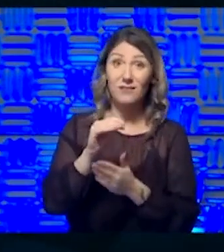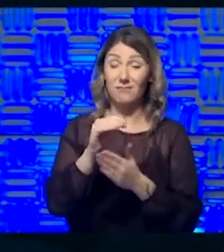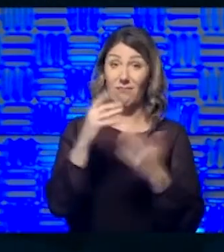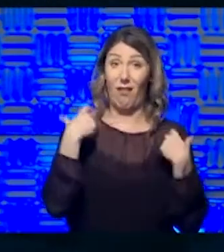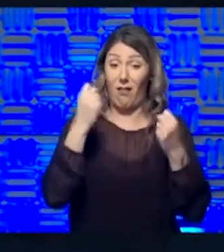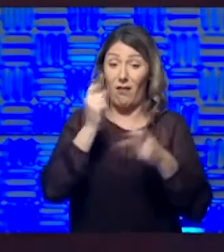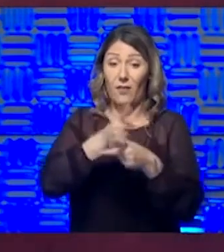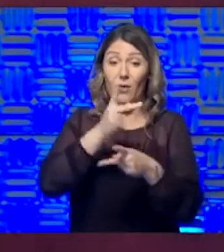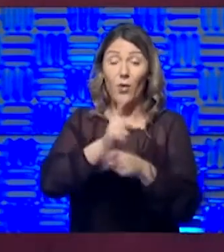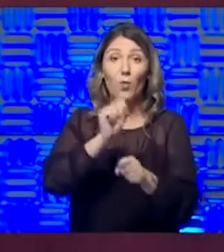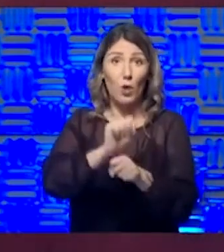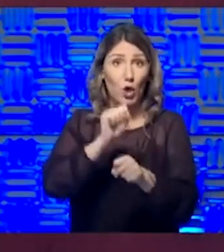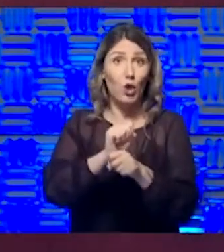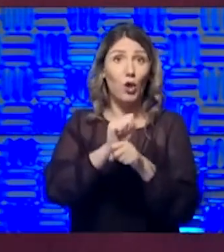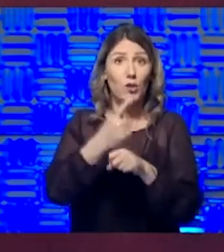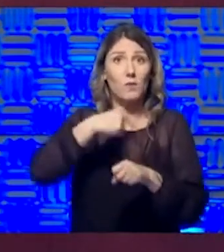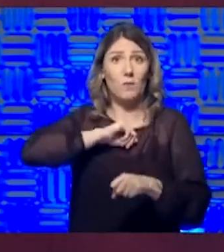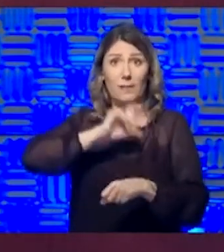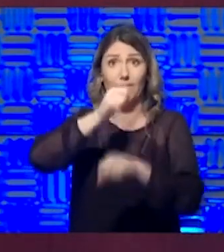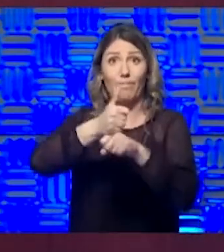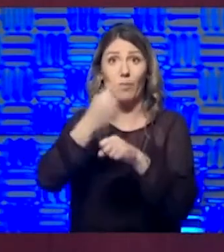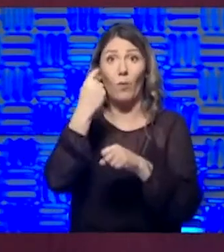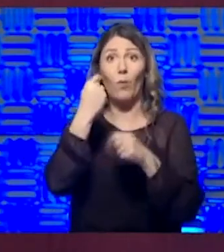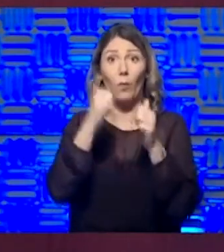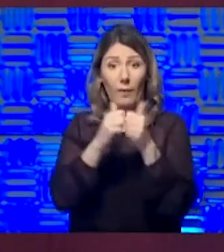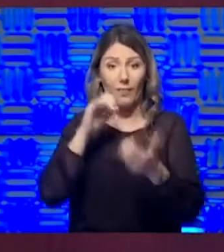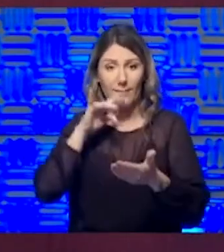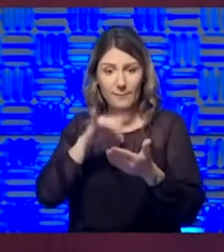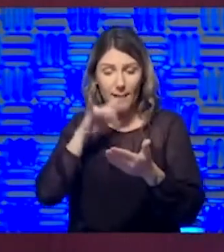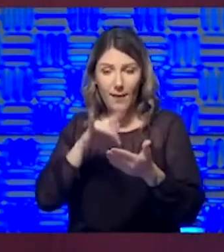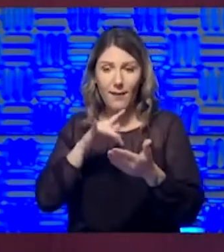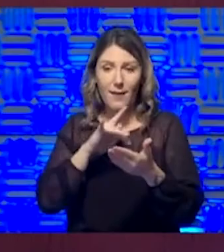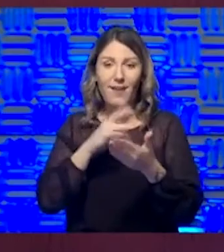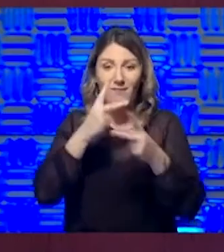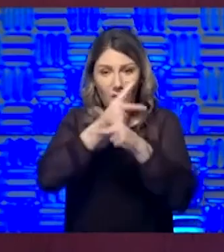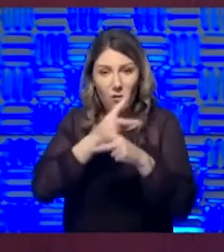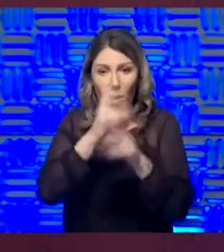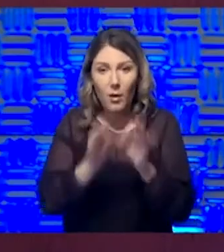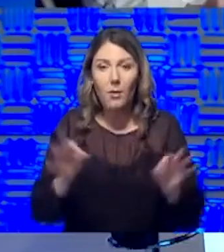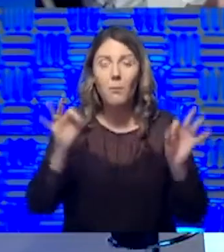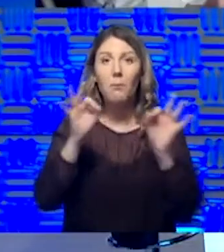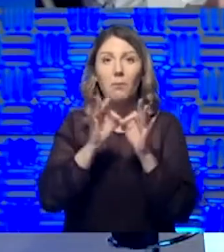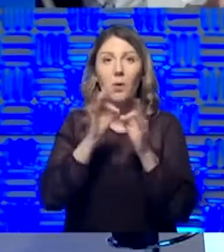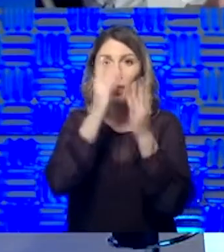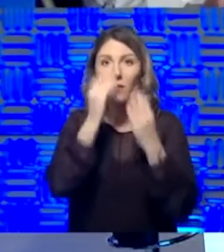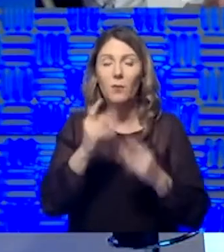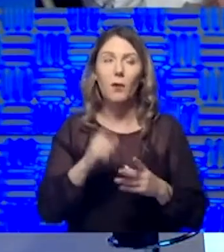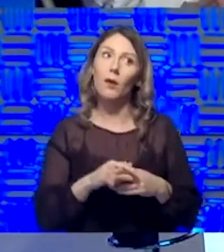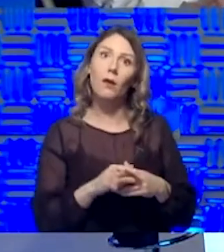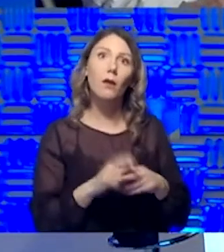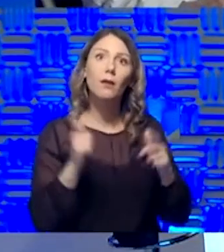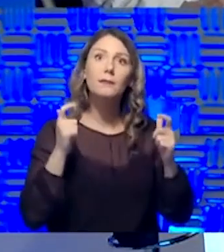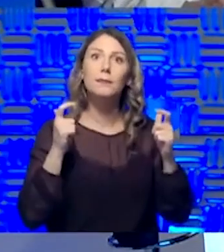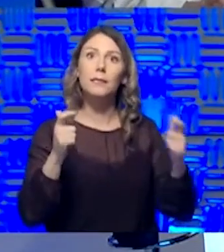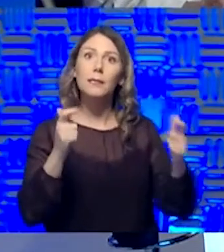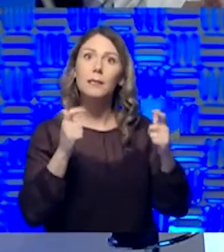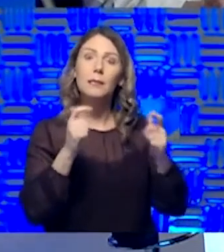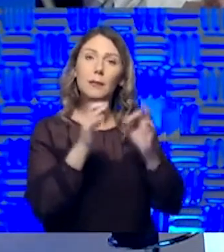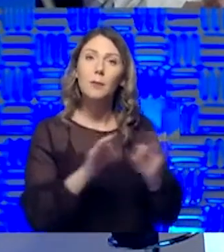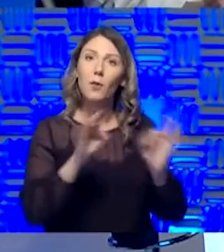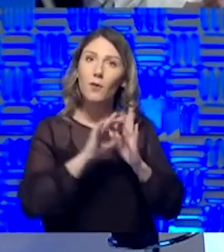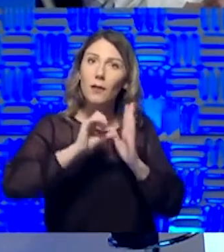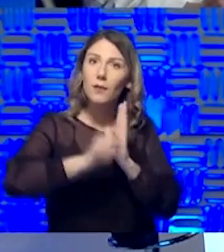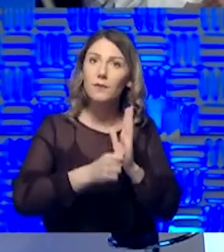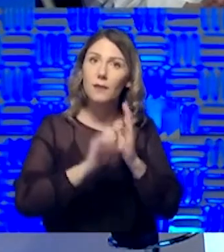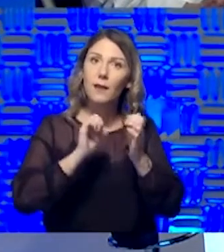going to enroll into this study and hopefully come up with some important information. Yeah, that's a really big deal. I think we have to emphasize how important that is,